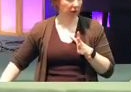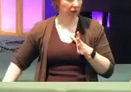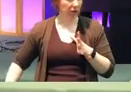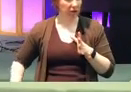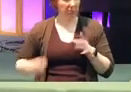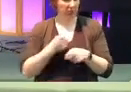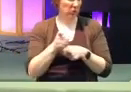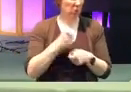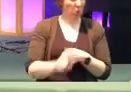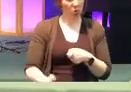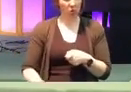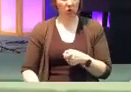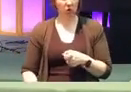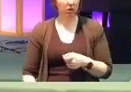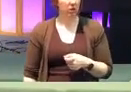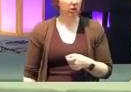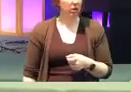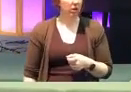Make a joke of them.